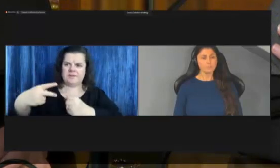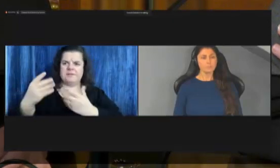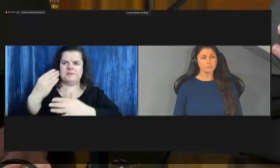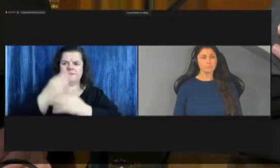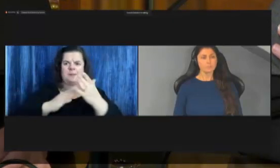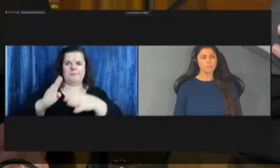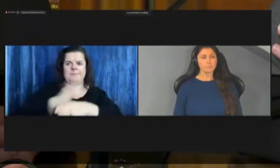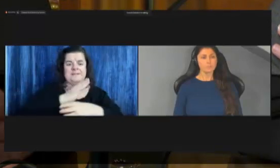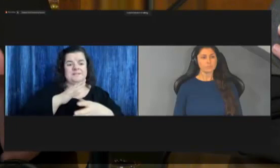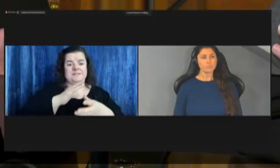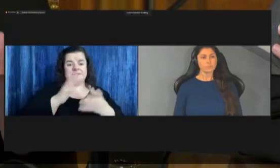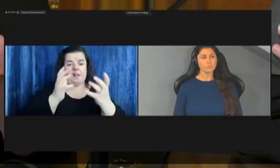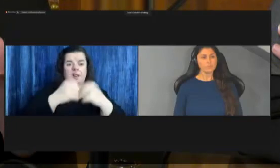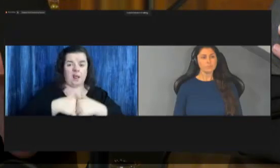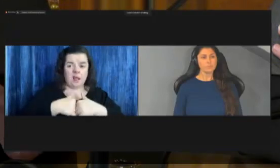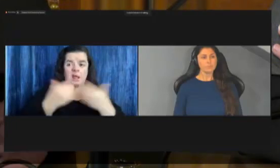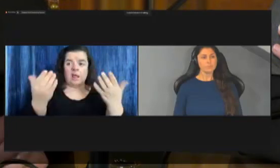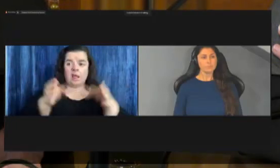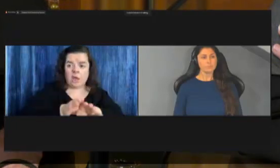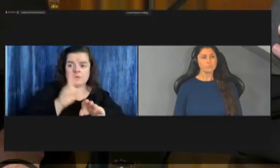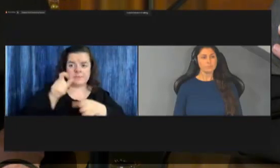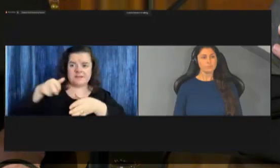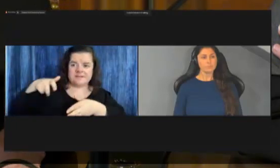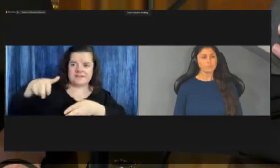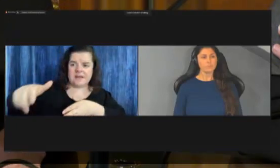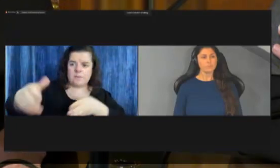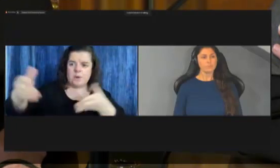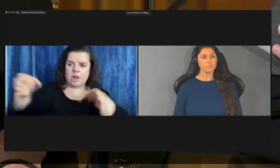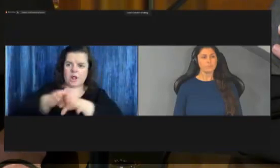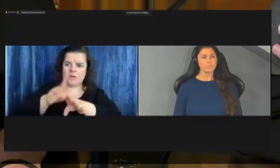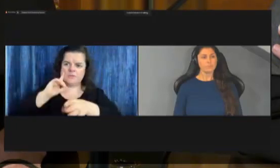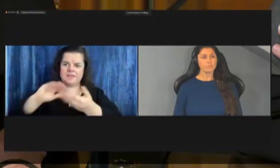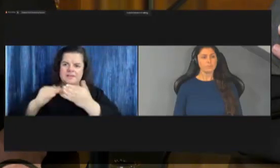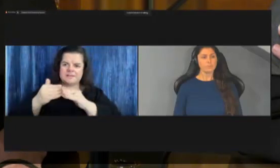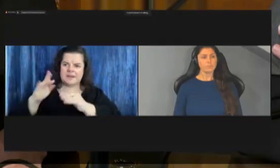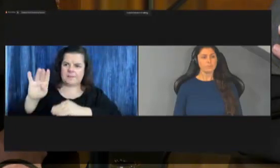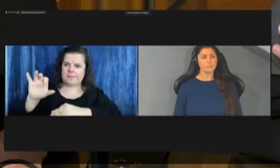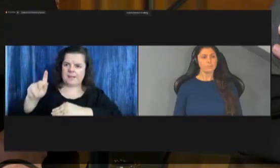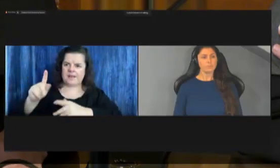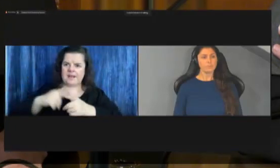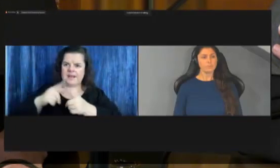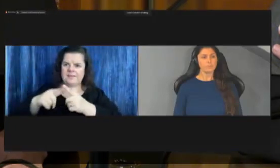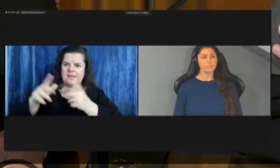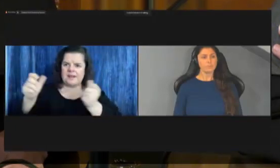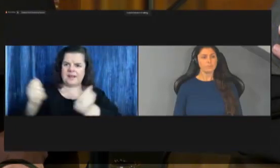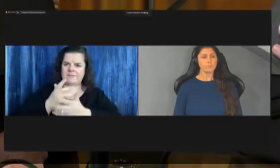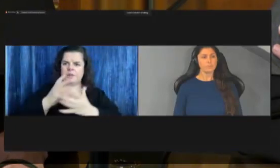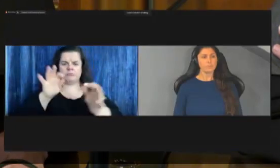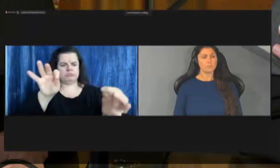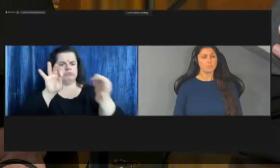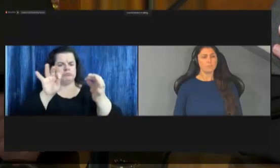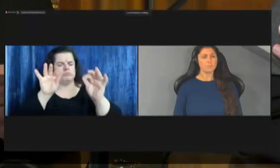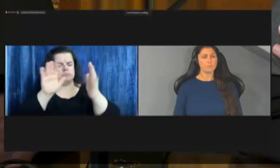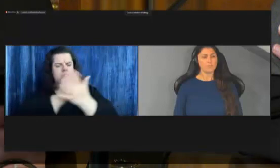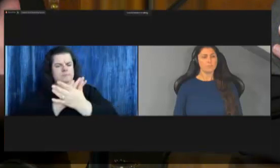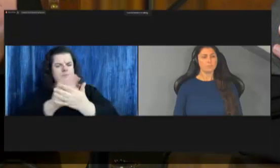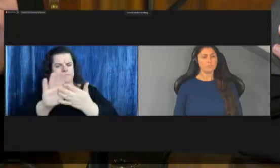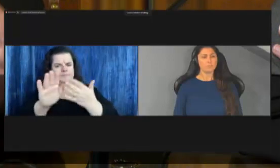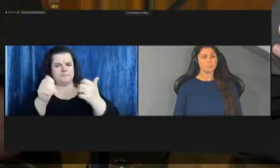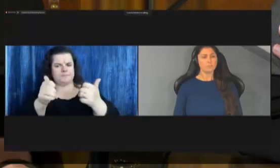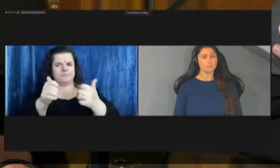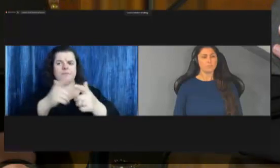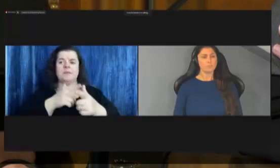business because of the sidewalks being closed for their whole city block, all that kind of stuff. And then to have it all look so perfect and new, and then